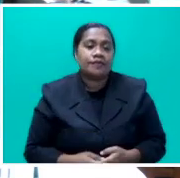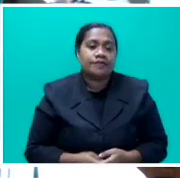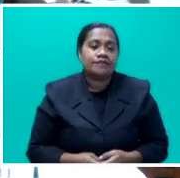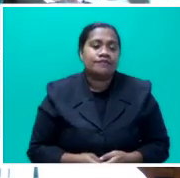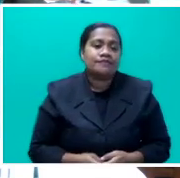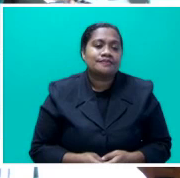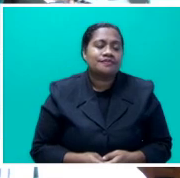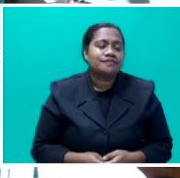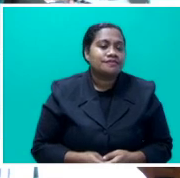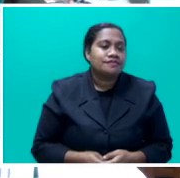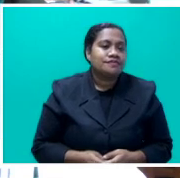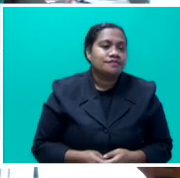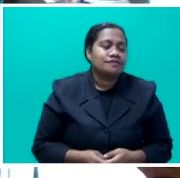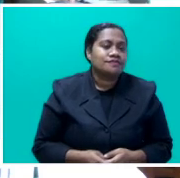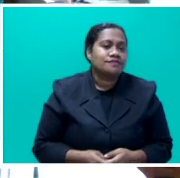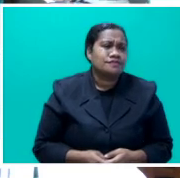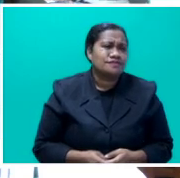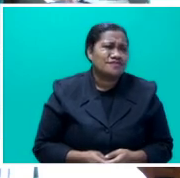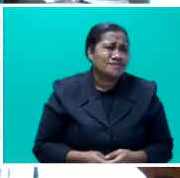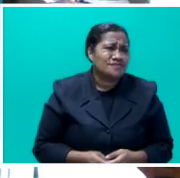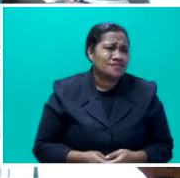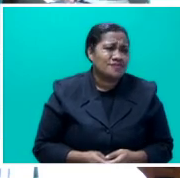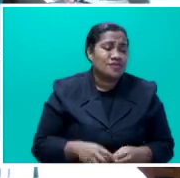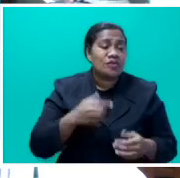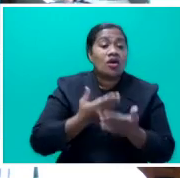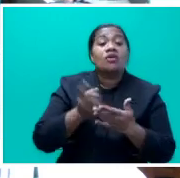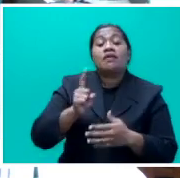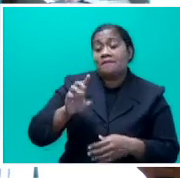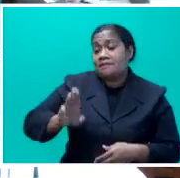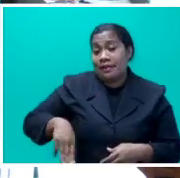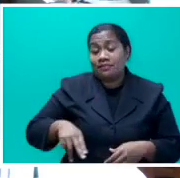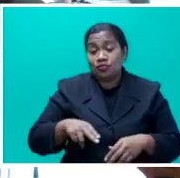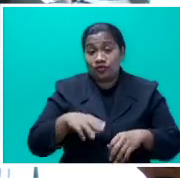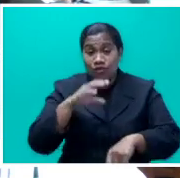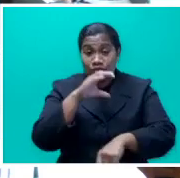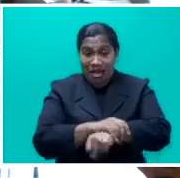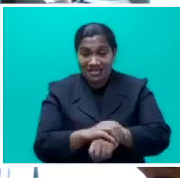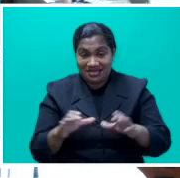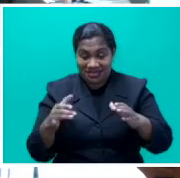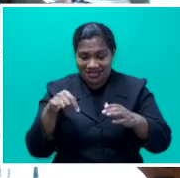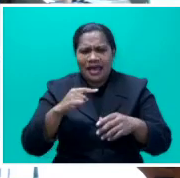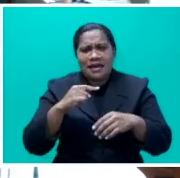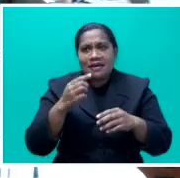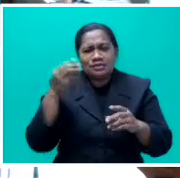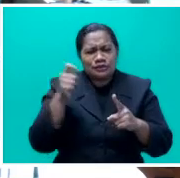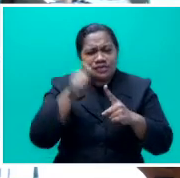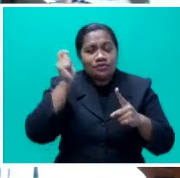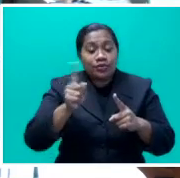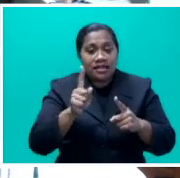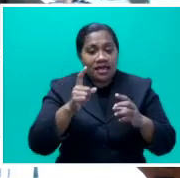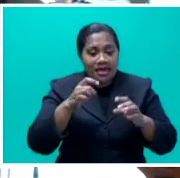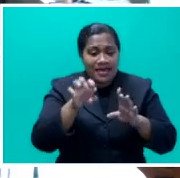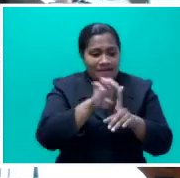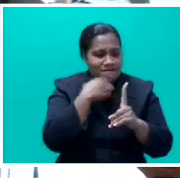implications on members of the Fiji Police Force, particularly with the environment that they are exposed in, the Fiji Police Force has